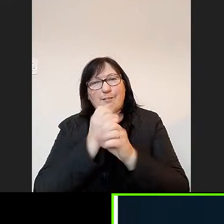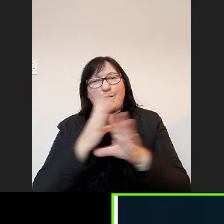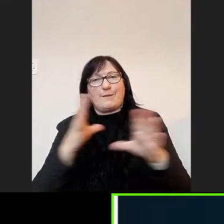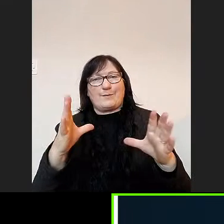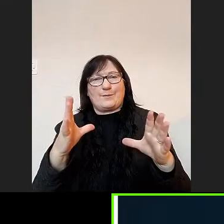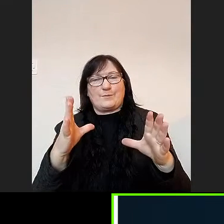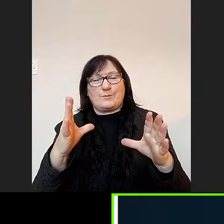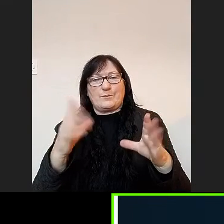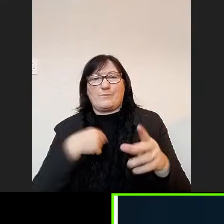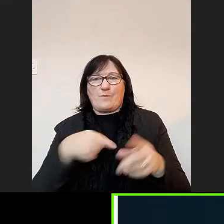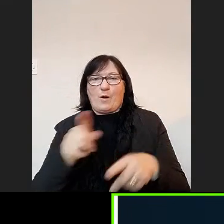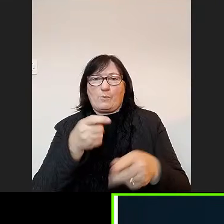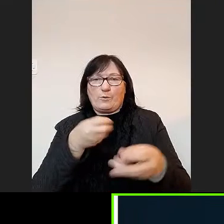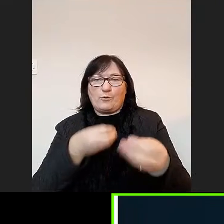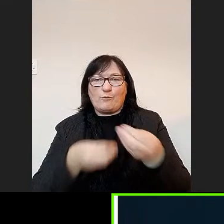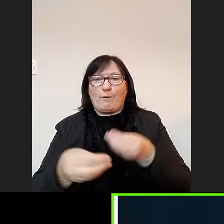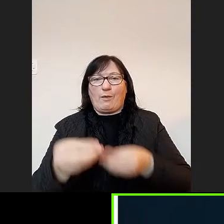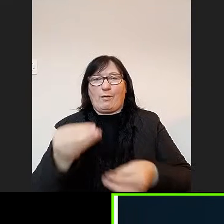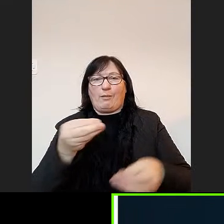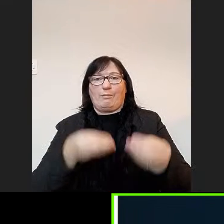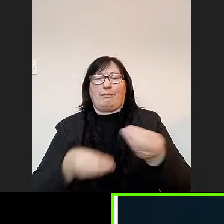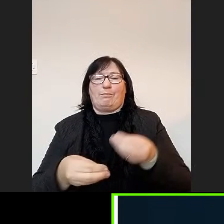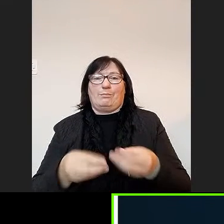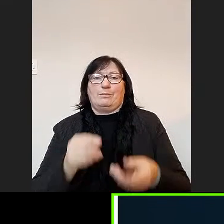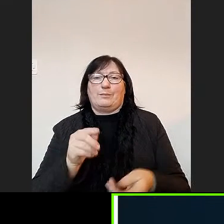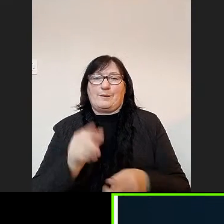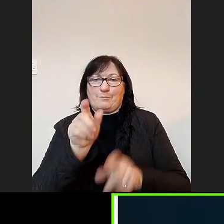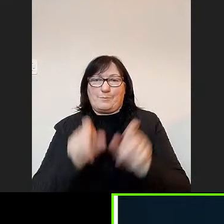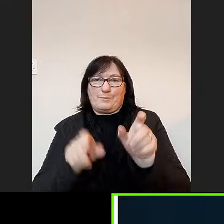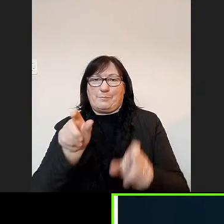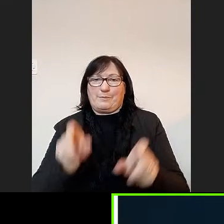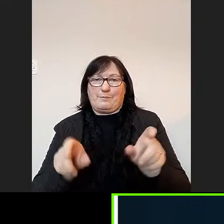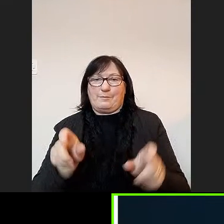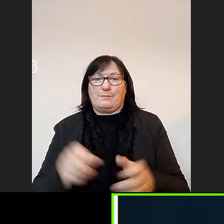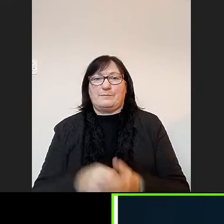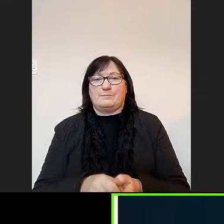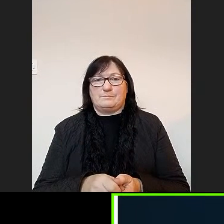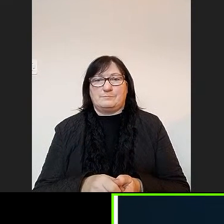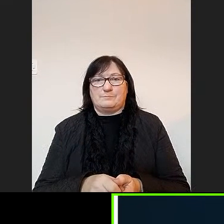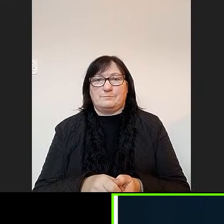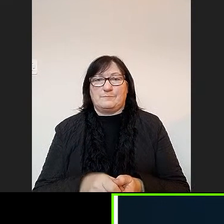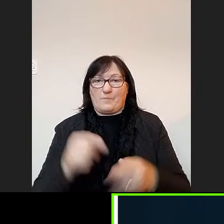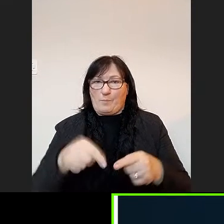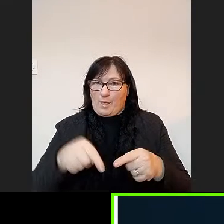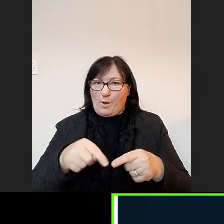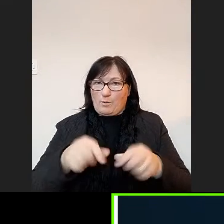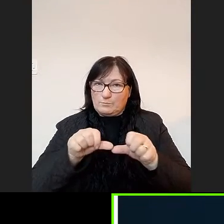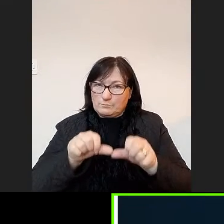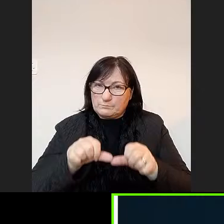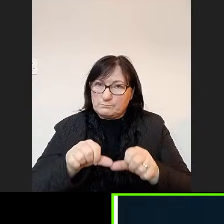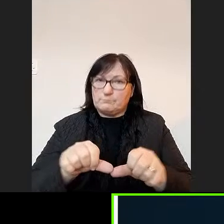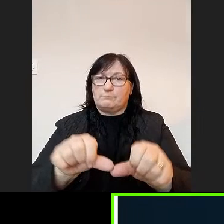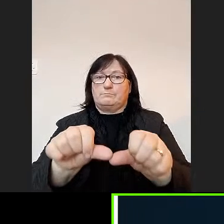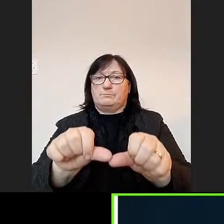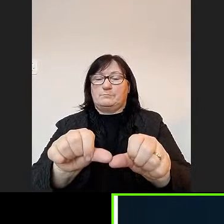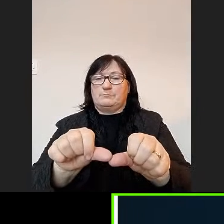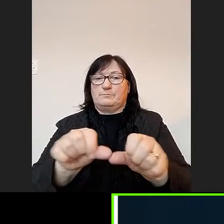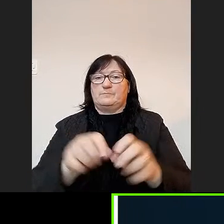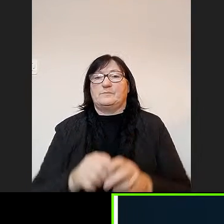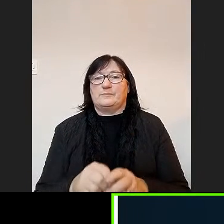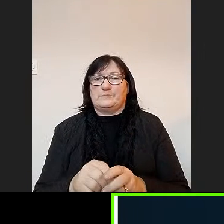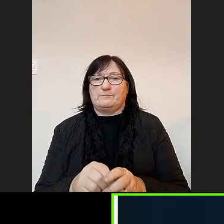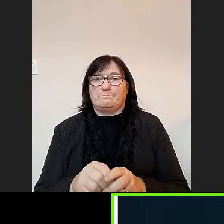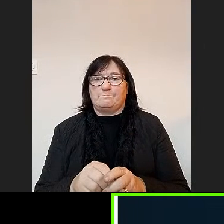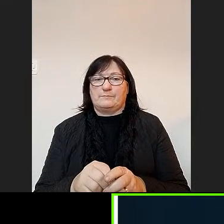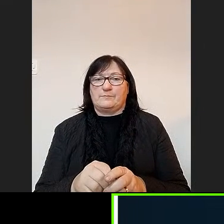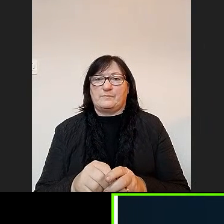traders, so that from henceforth, we can expect quite a number of